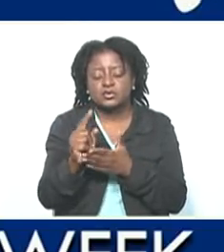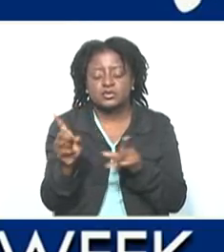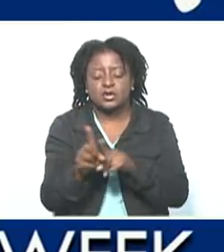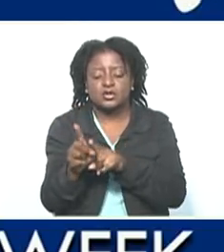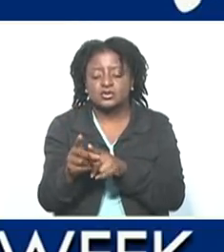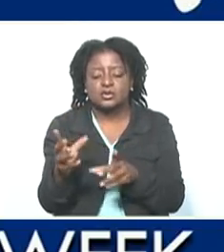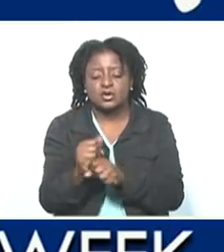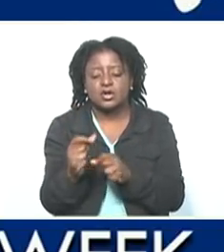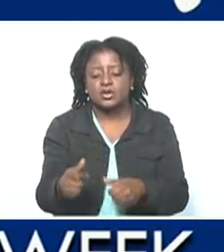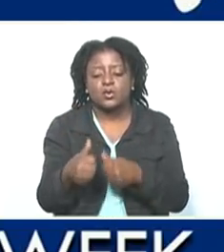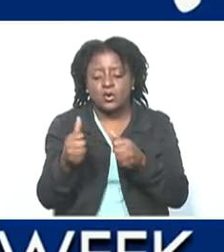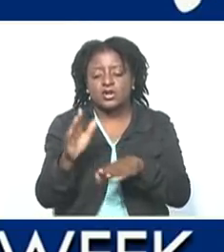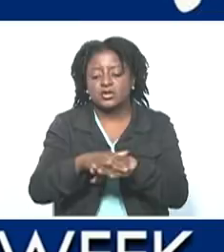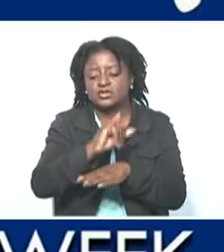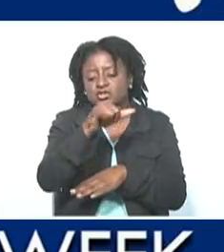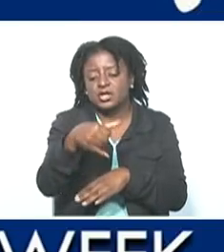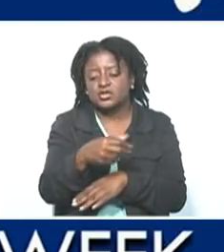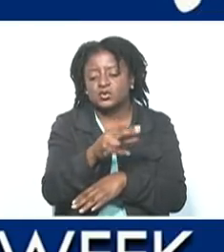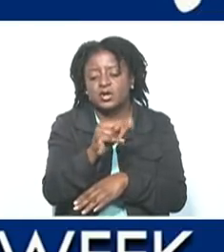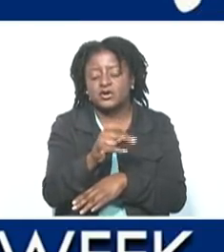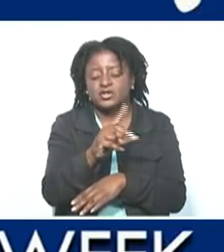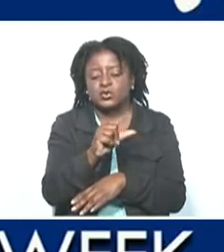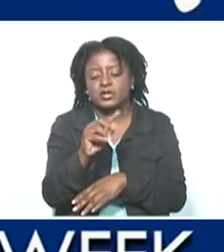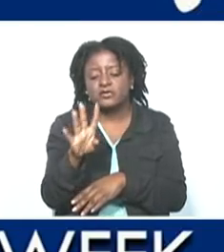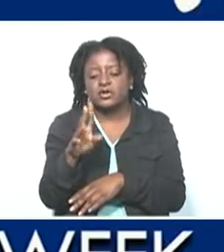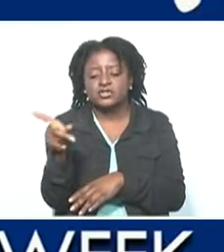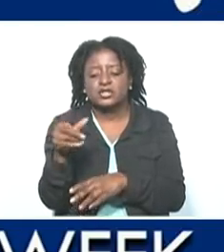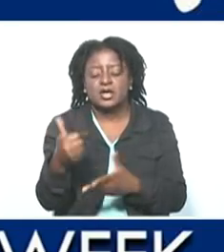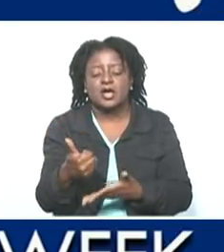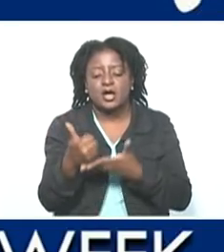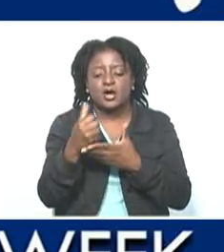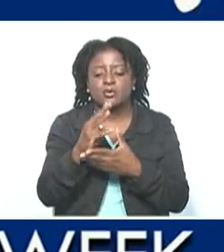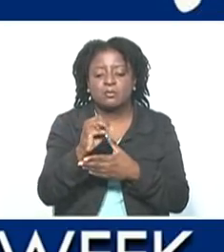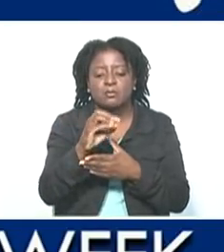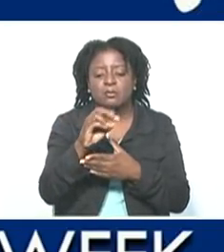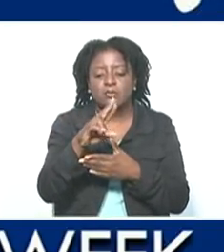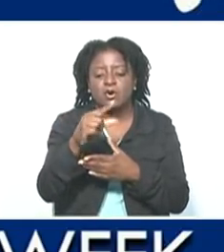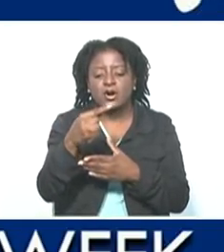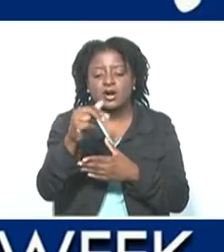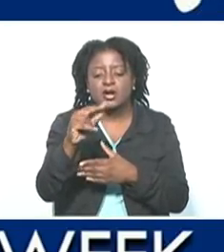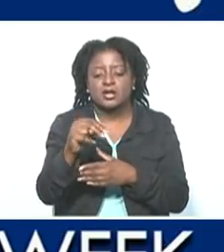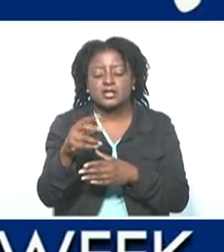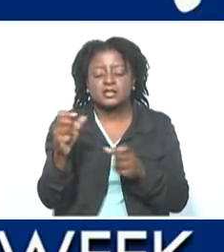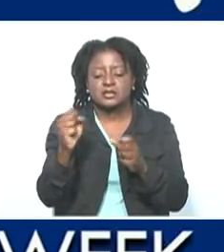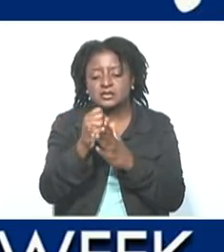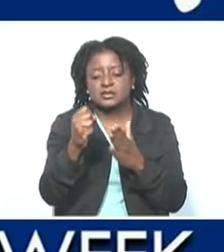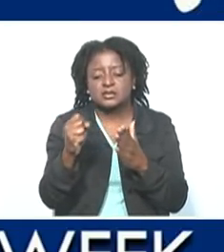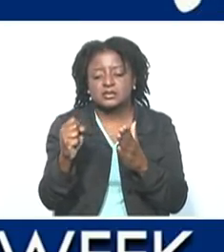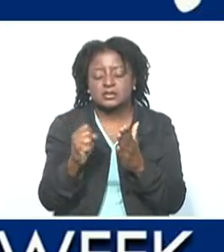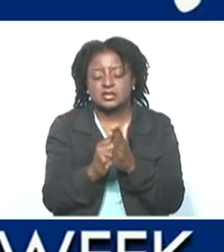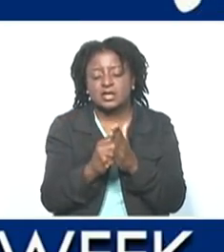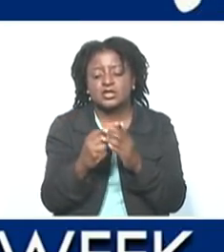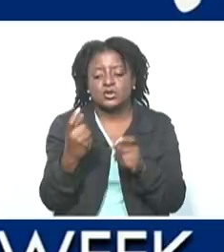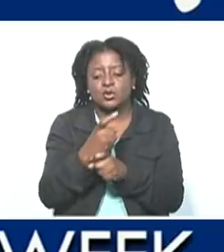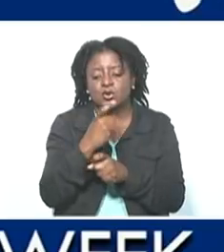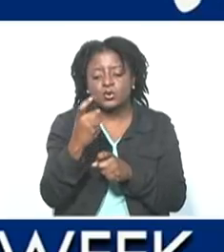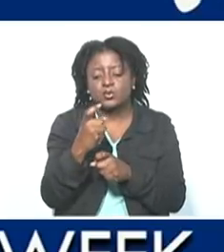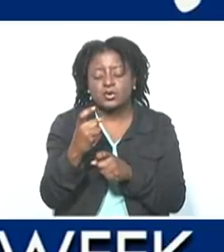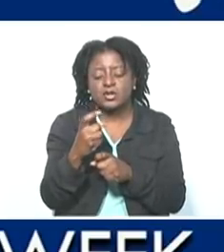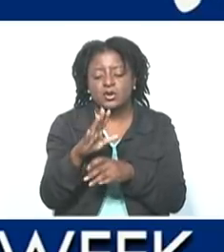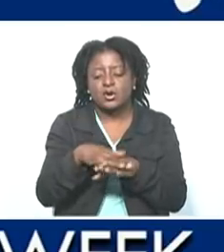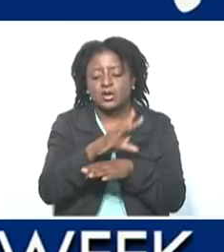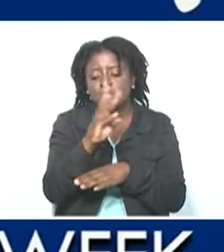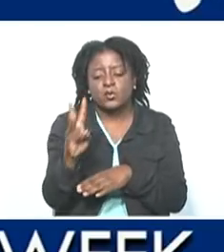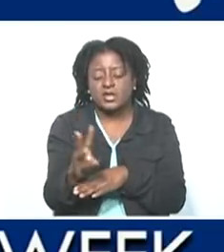award on January 24th. Thompson helped Morgan State to a sweep over Coppin State on Wednesday. Prior to that, she went 8-2 in her last